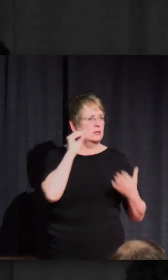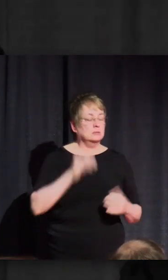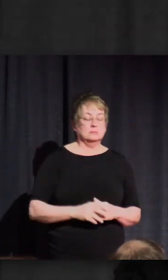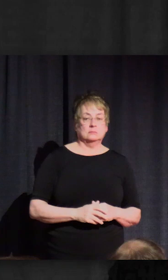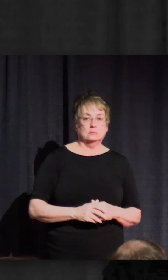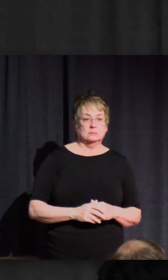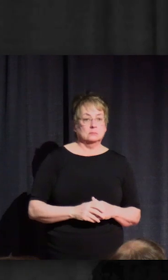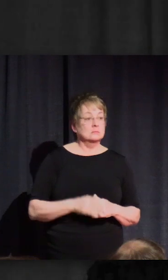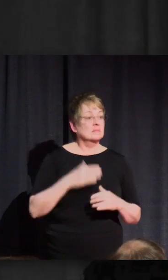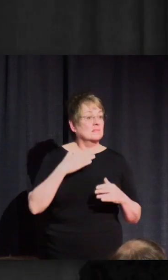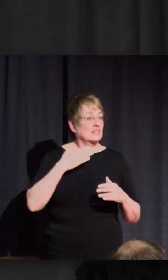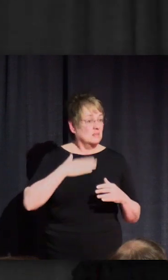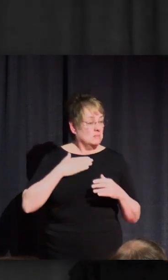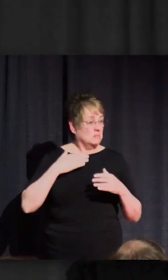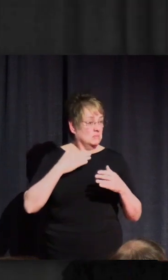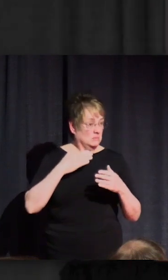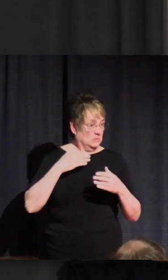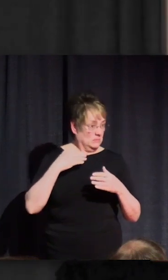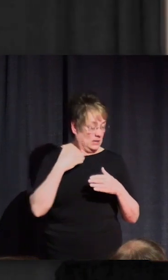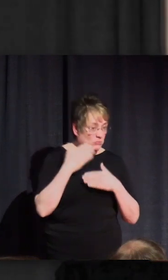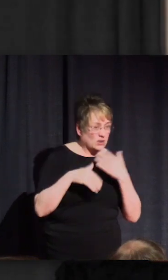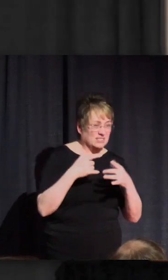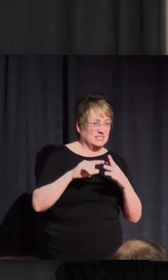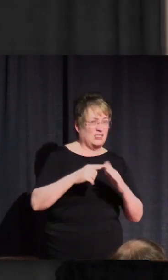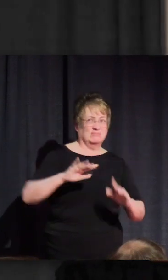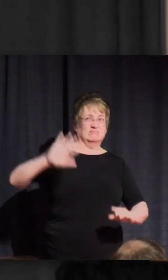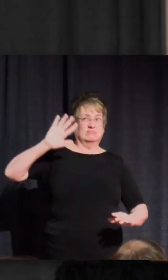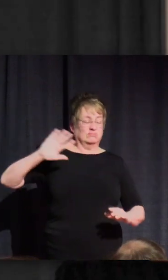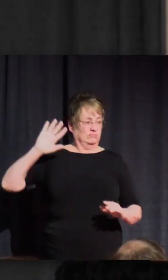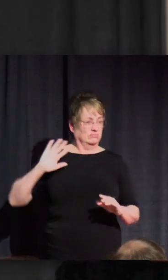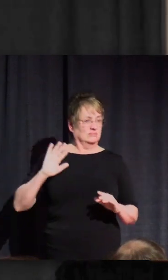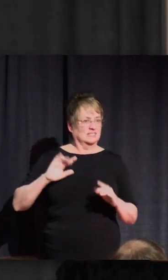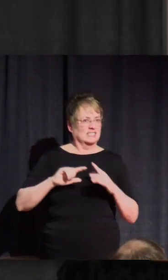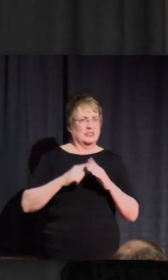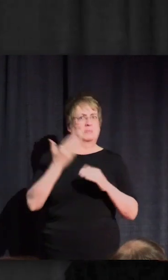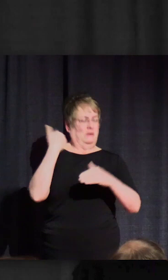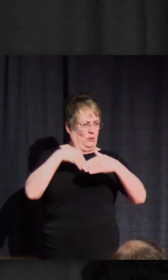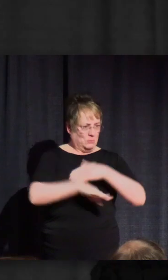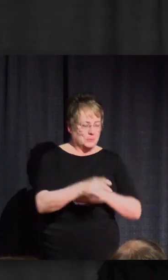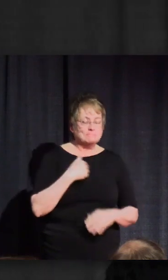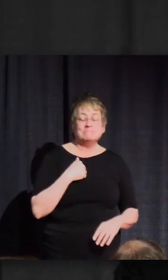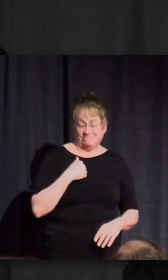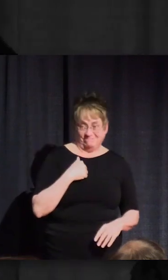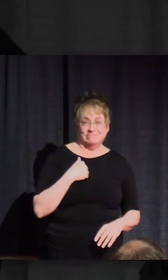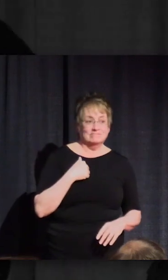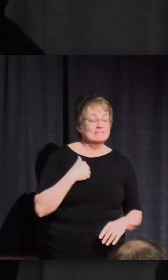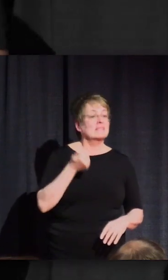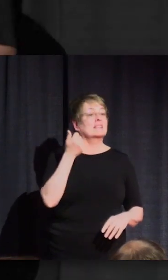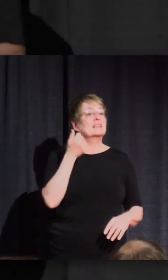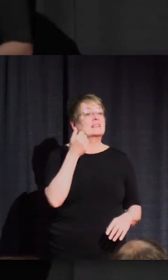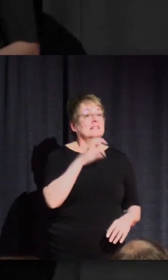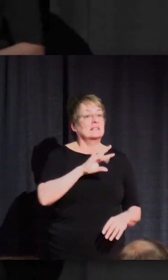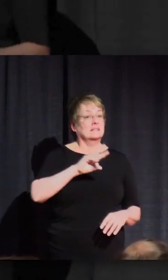But you know, my journey in this process began long before any of that. In fact, it began before I was born. In